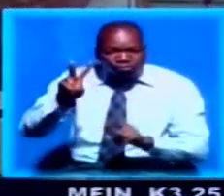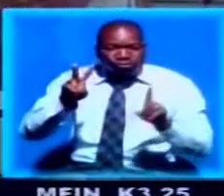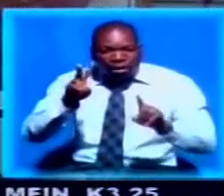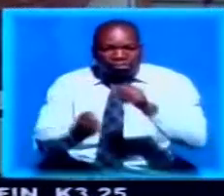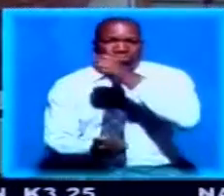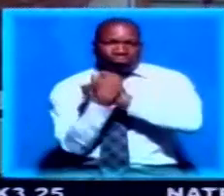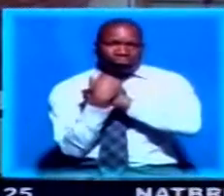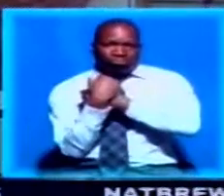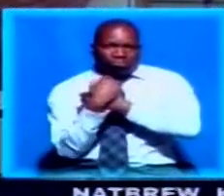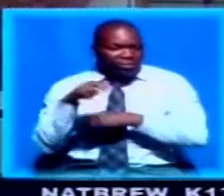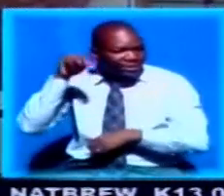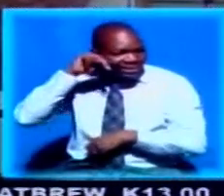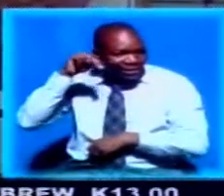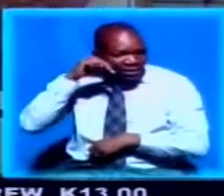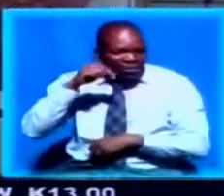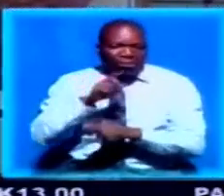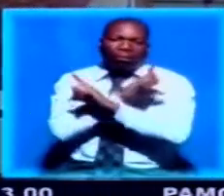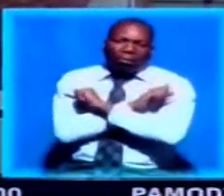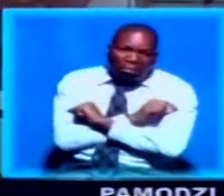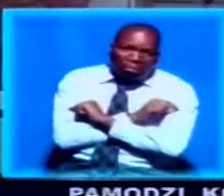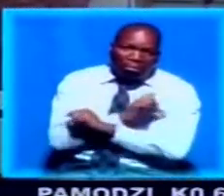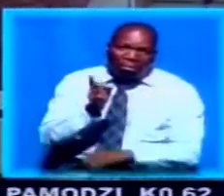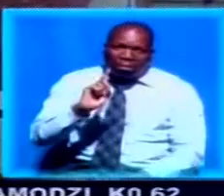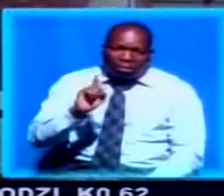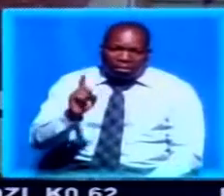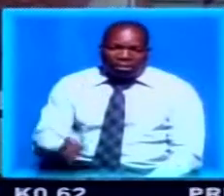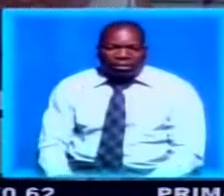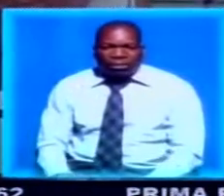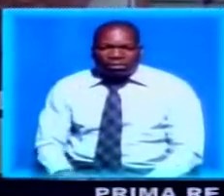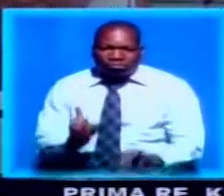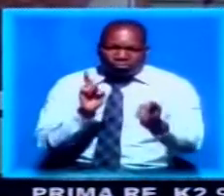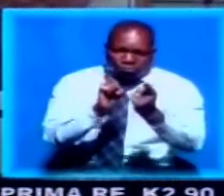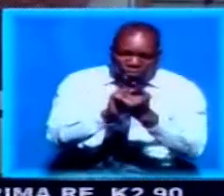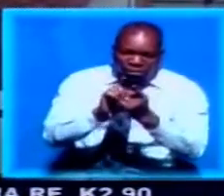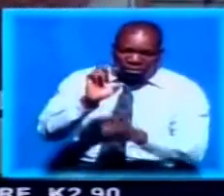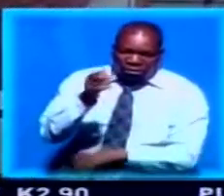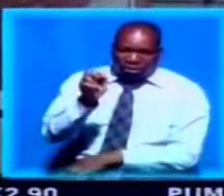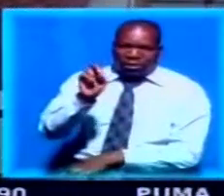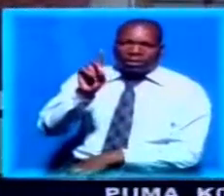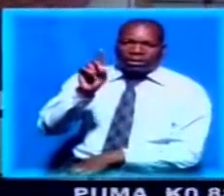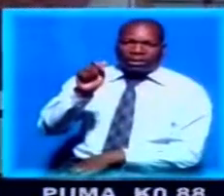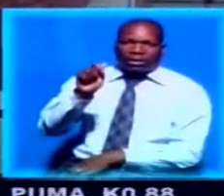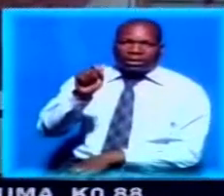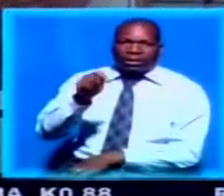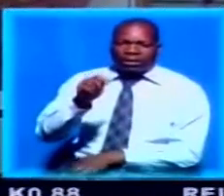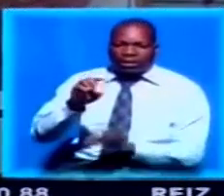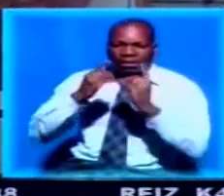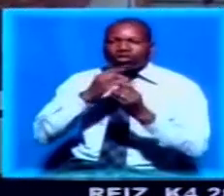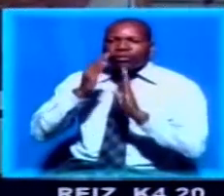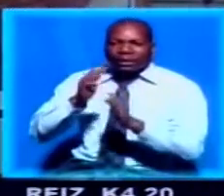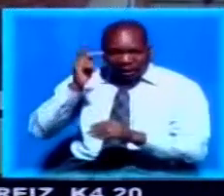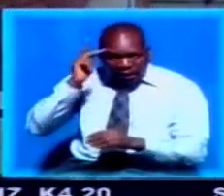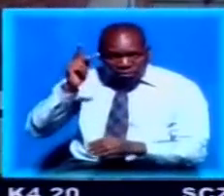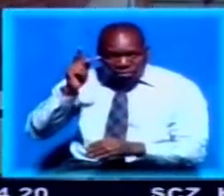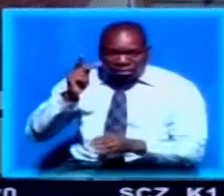defeat at the hands of the visiting Super Eagles. He was speaking when he called on Kitwe District Commissioner Chandakabwe at his